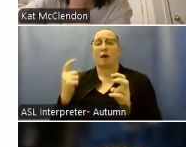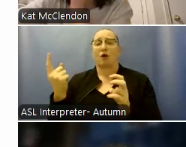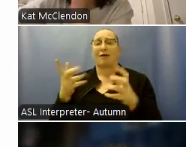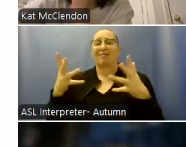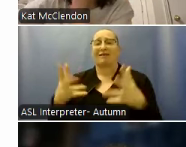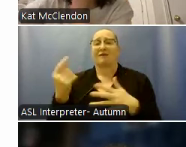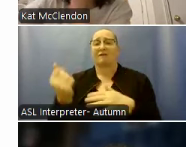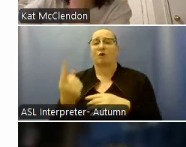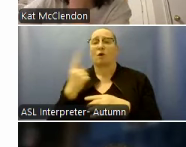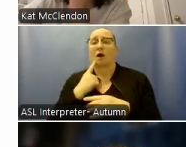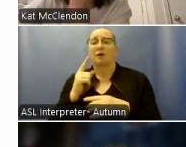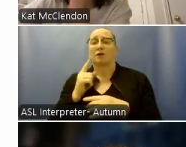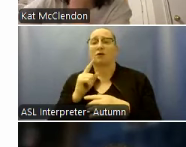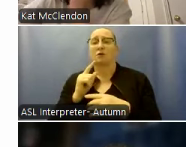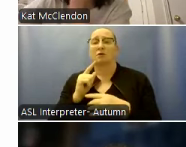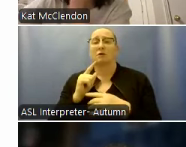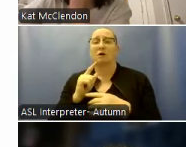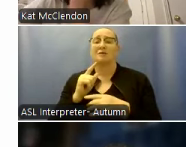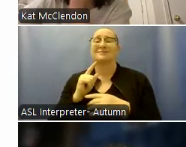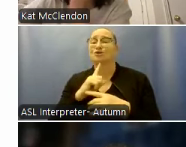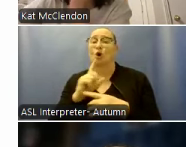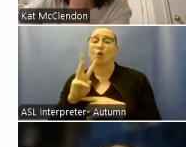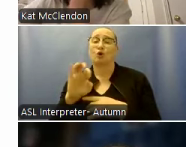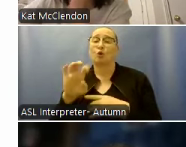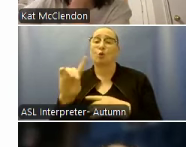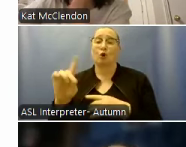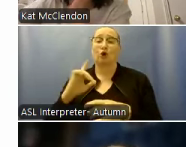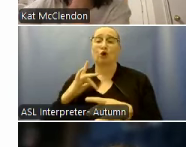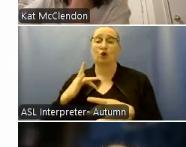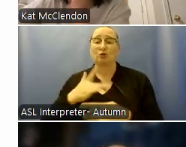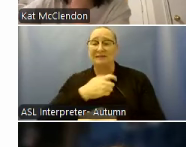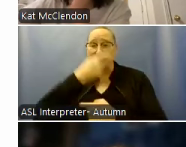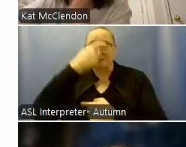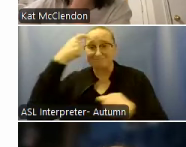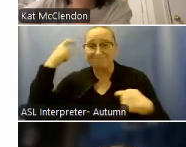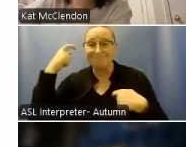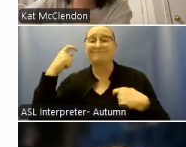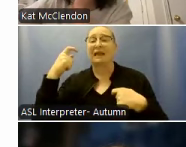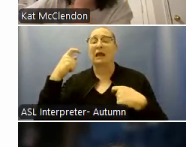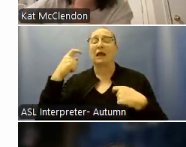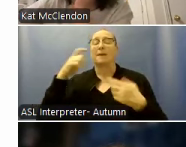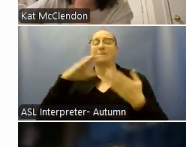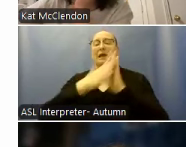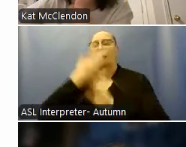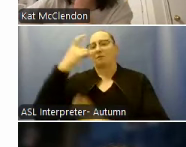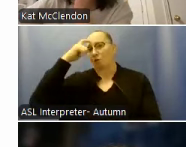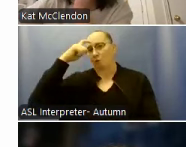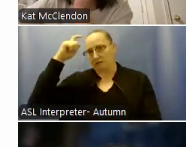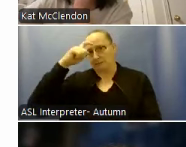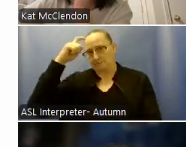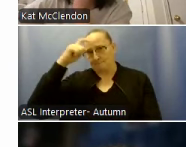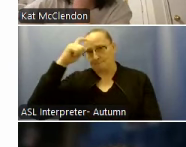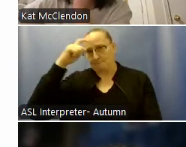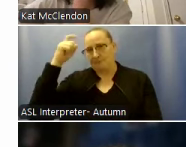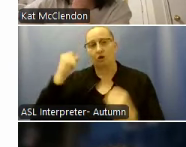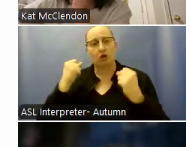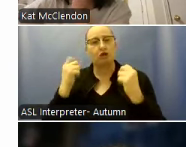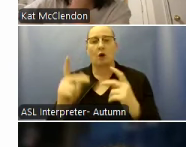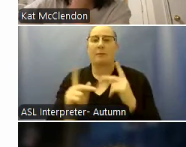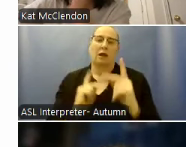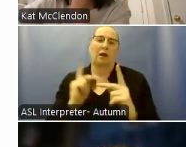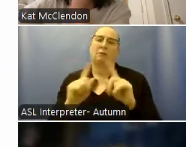everyone is to turn your wounds into wisdom. And if you can't find the wisdom on your own, there are so many people in your community, so